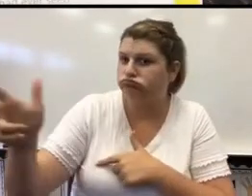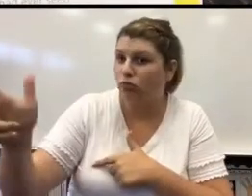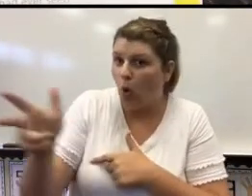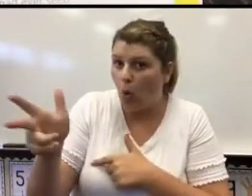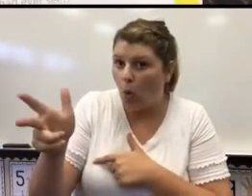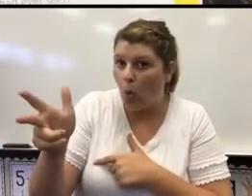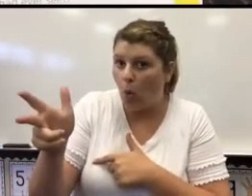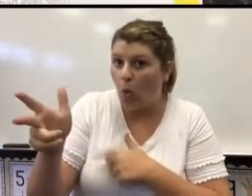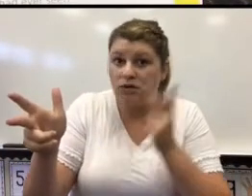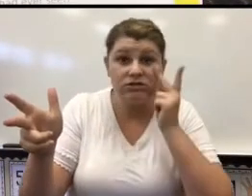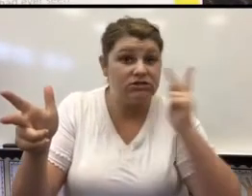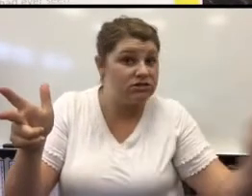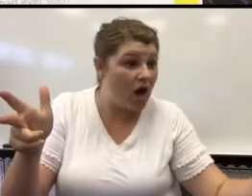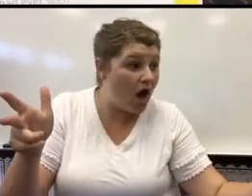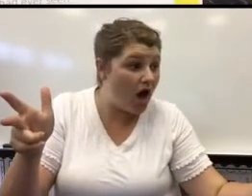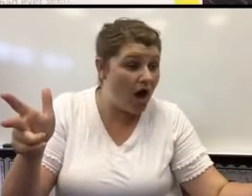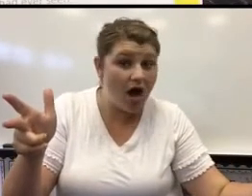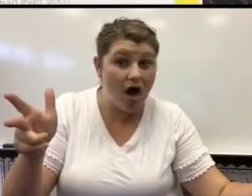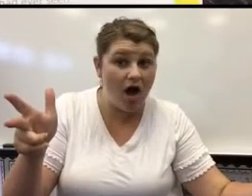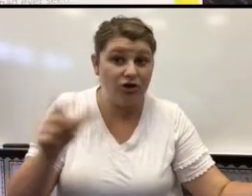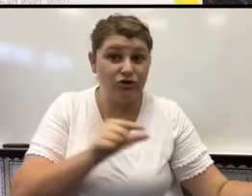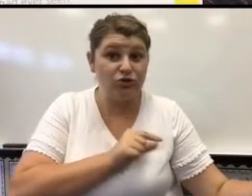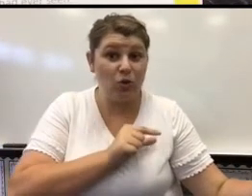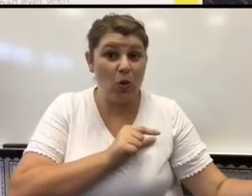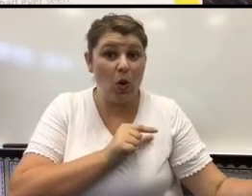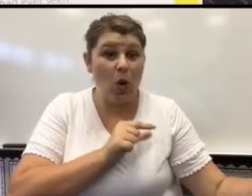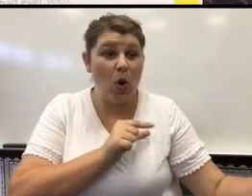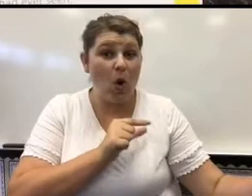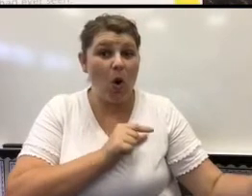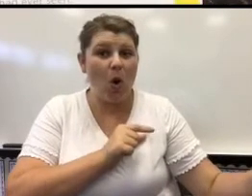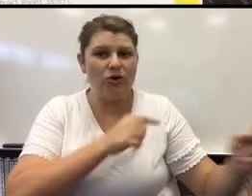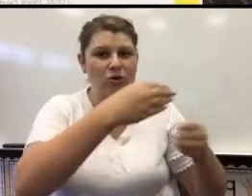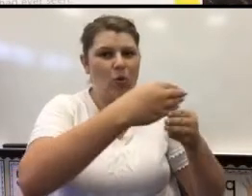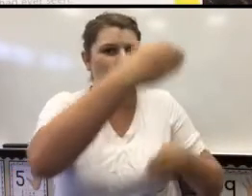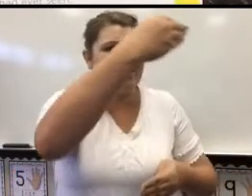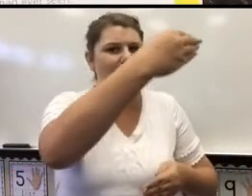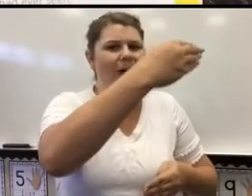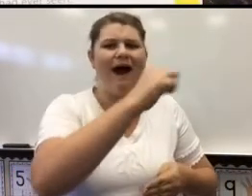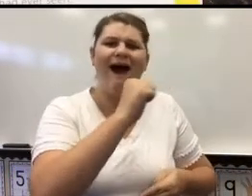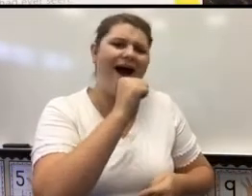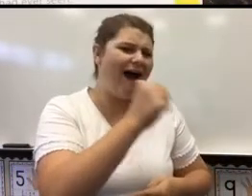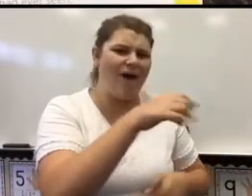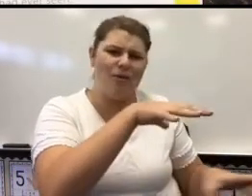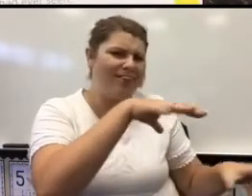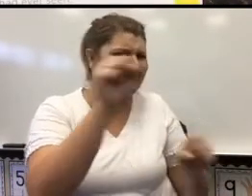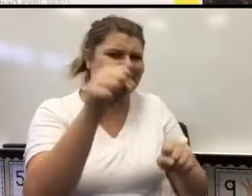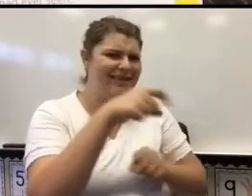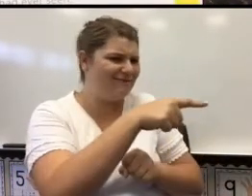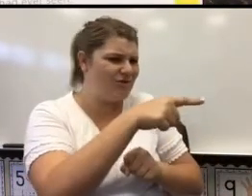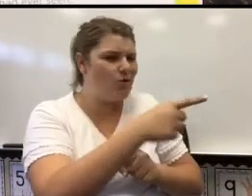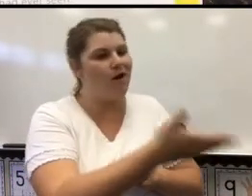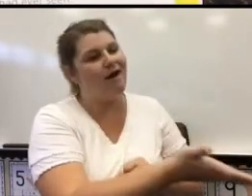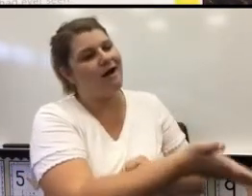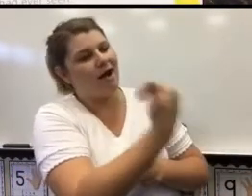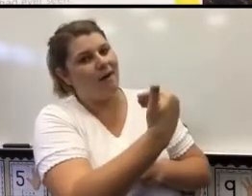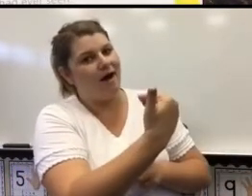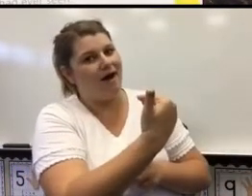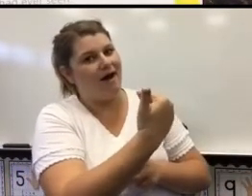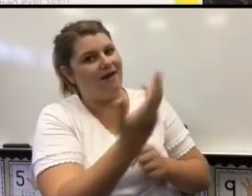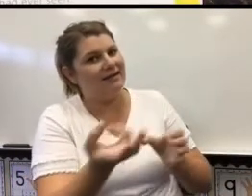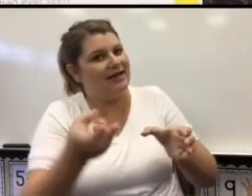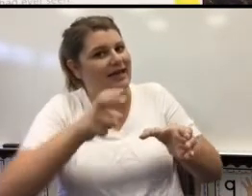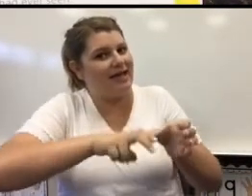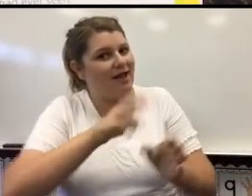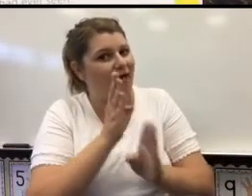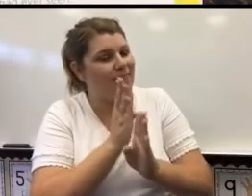Luckily, as the bus driver drove away, she saw George, stopped the bus, and yelled out the window, "I wouldn't